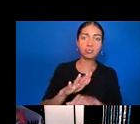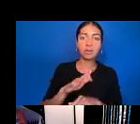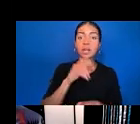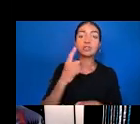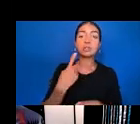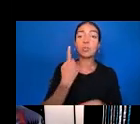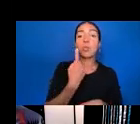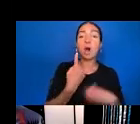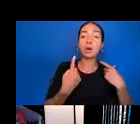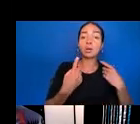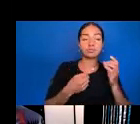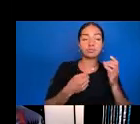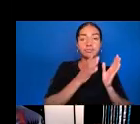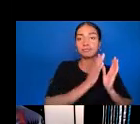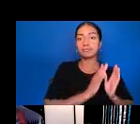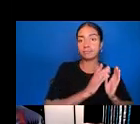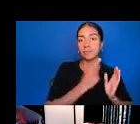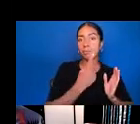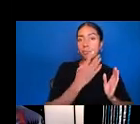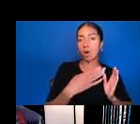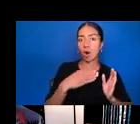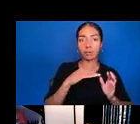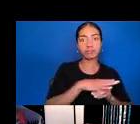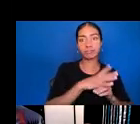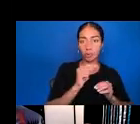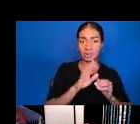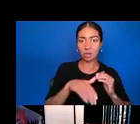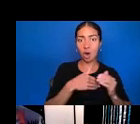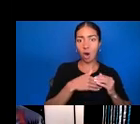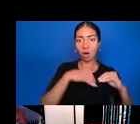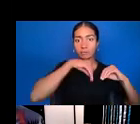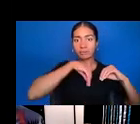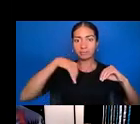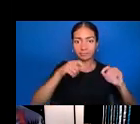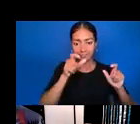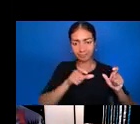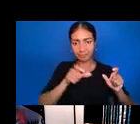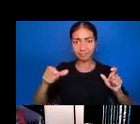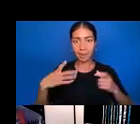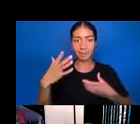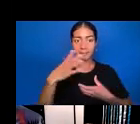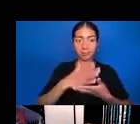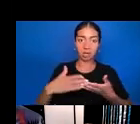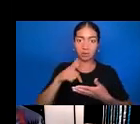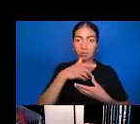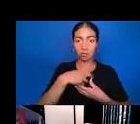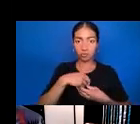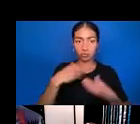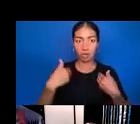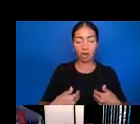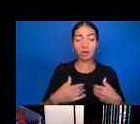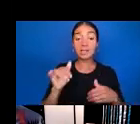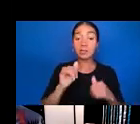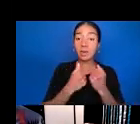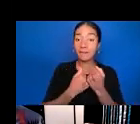us, it's all the parts of us. The same with advocates who are listening to stories, going to